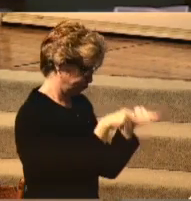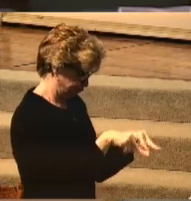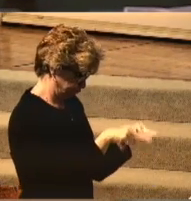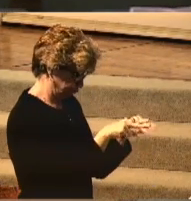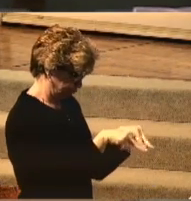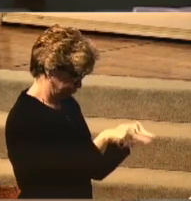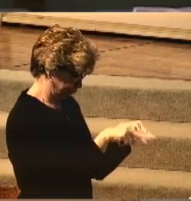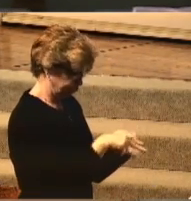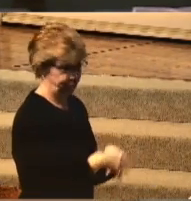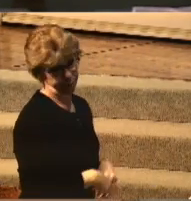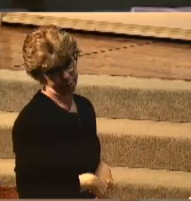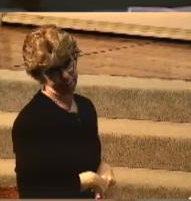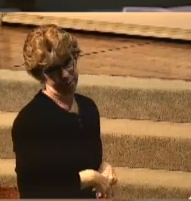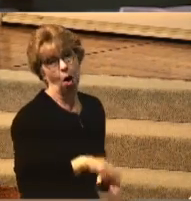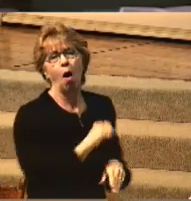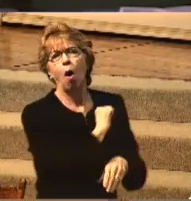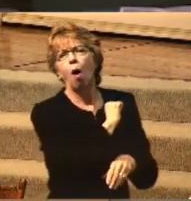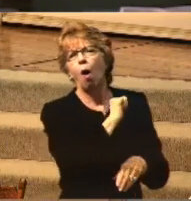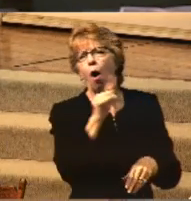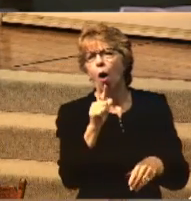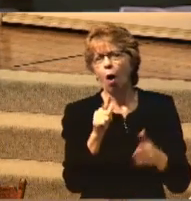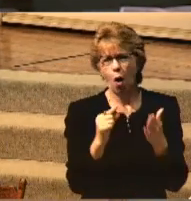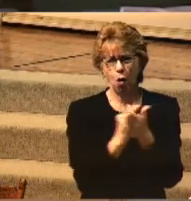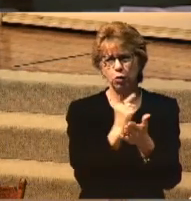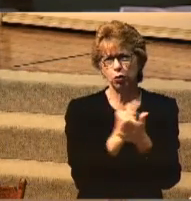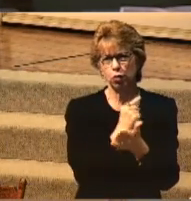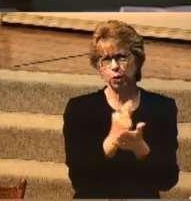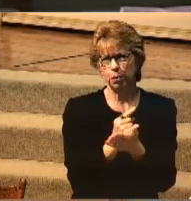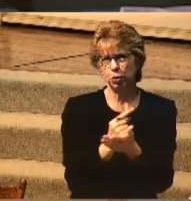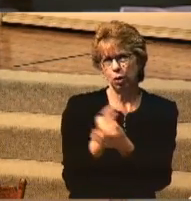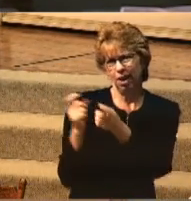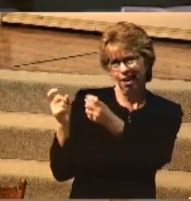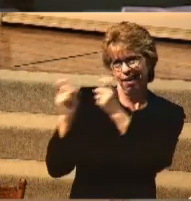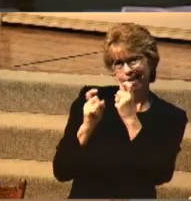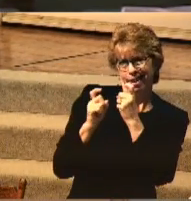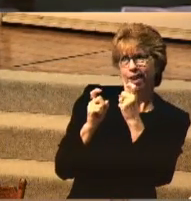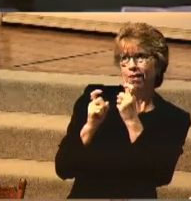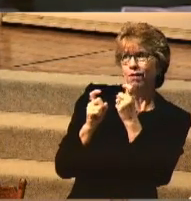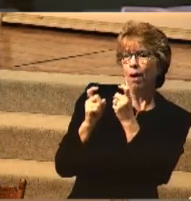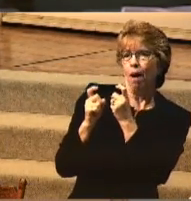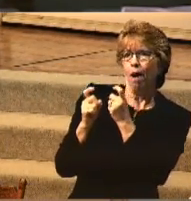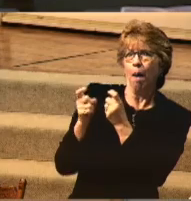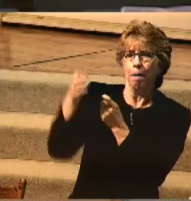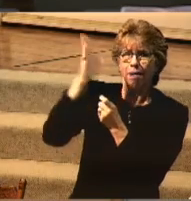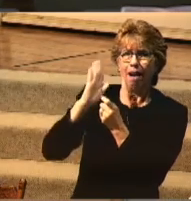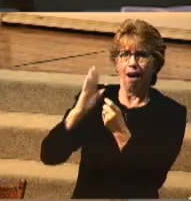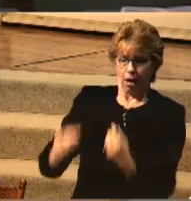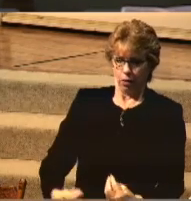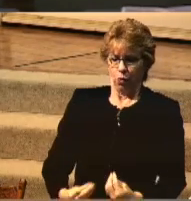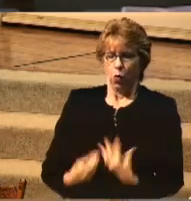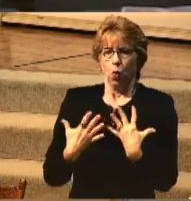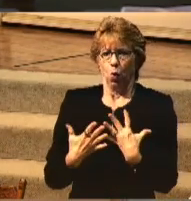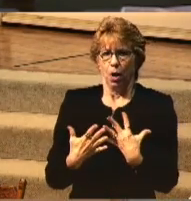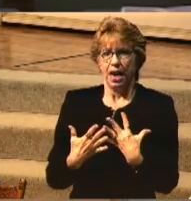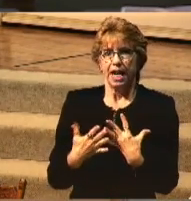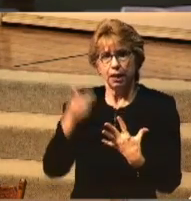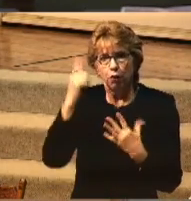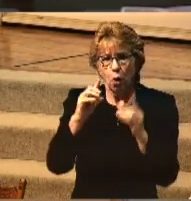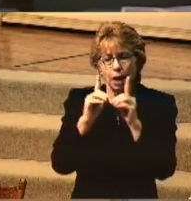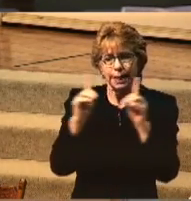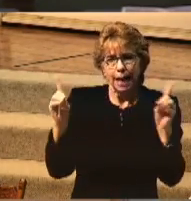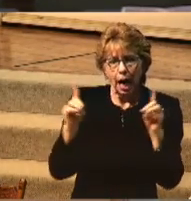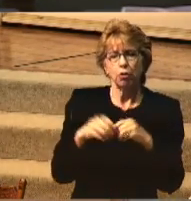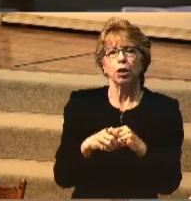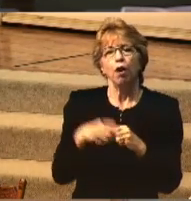Timothy 3:16, all scripture is given by inspiration of God and is profitable for doctrine, for reproof. Here's the word,